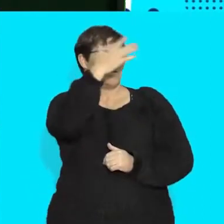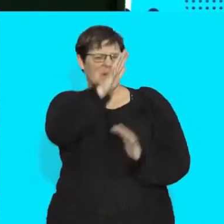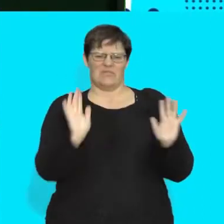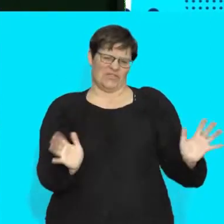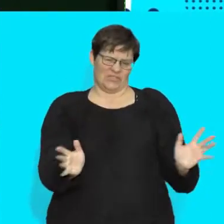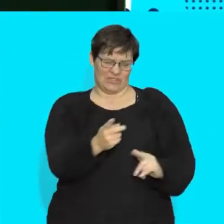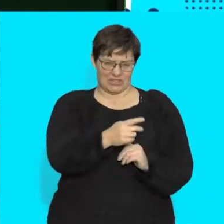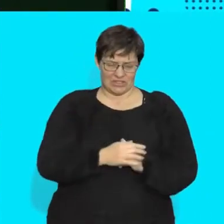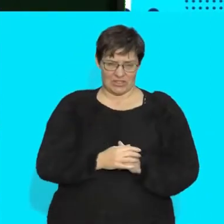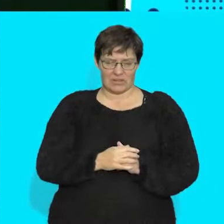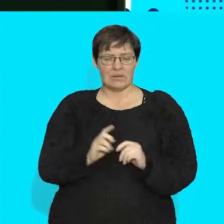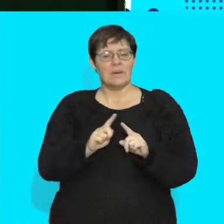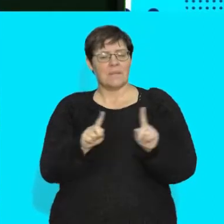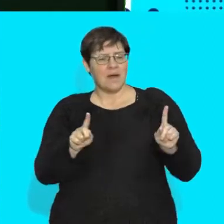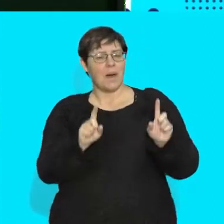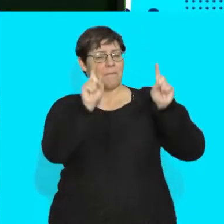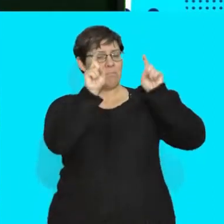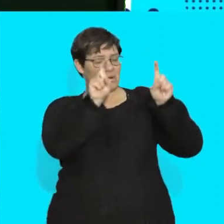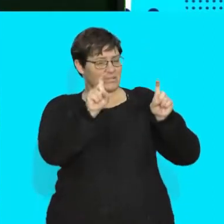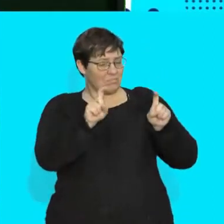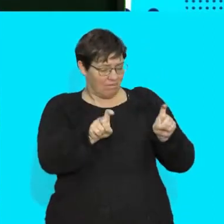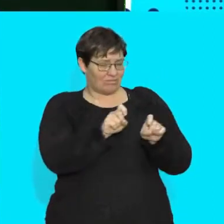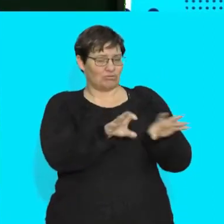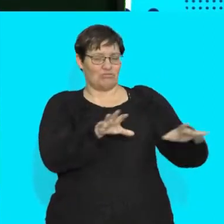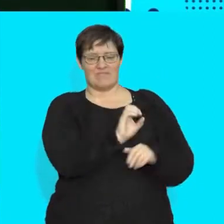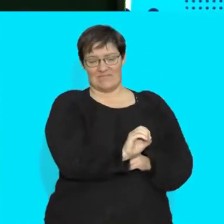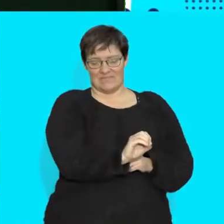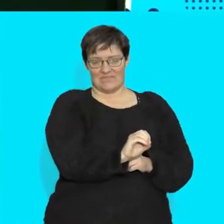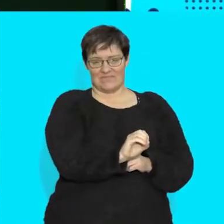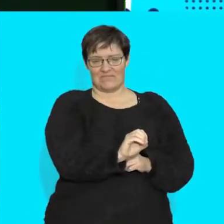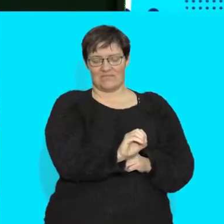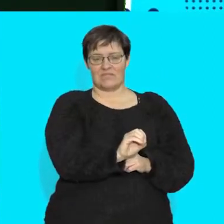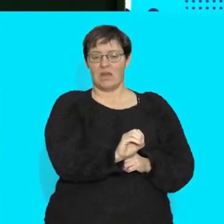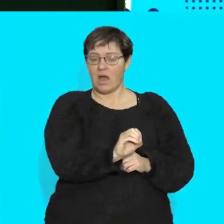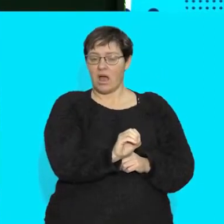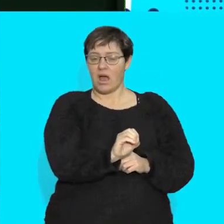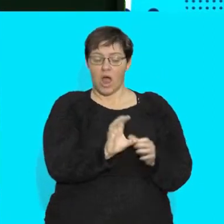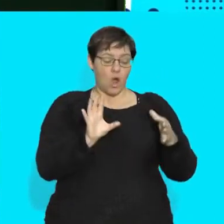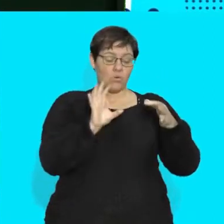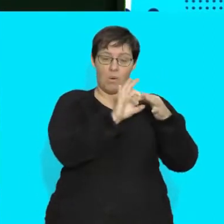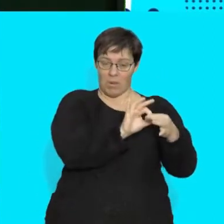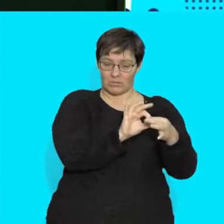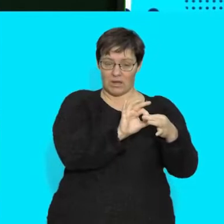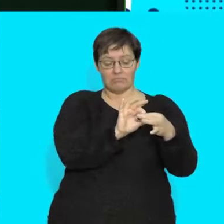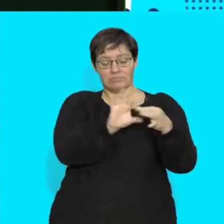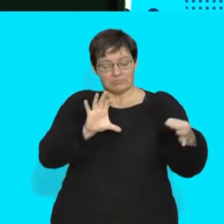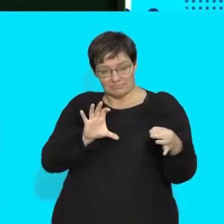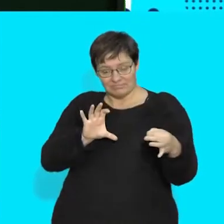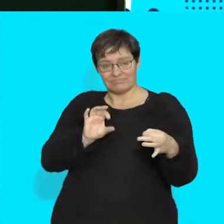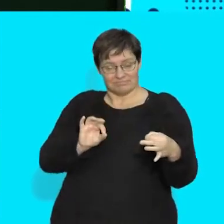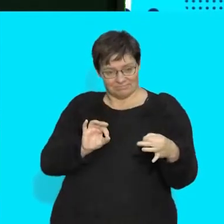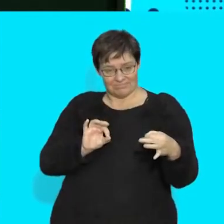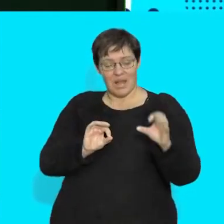with this. But it is a general principle that you can take a compound and separate it into its